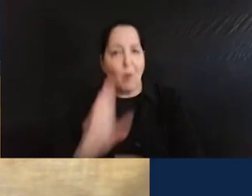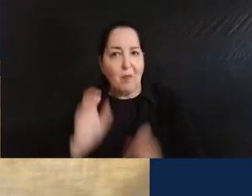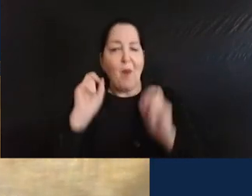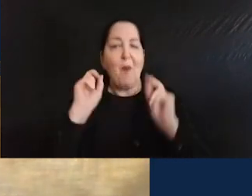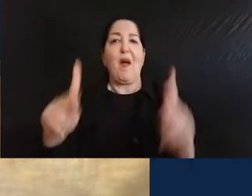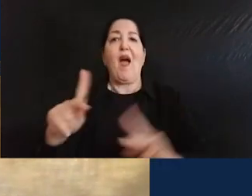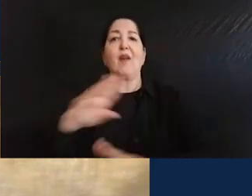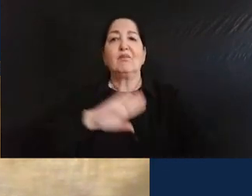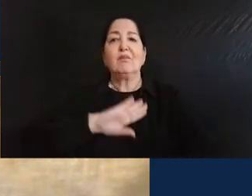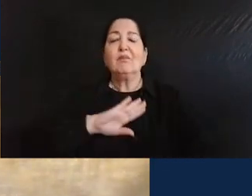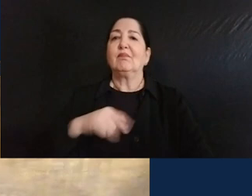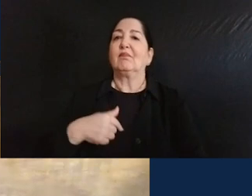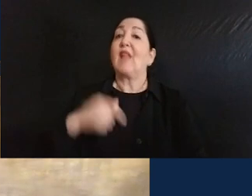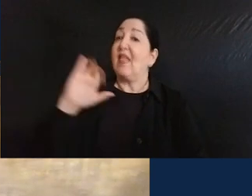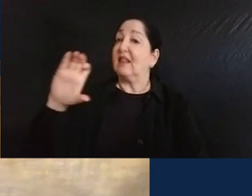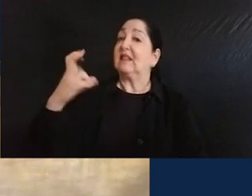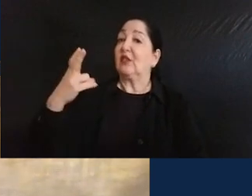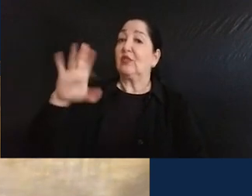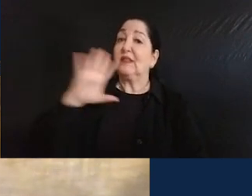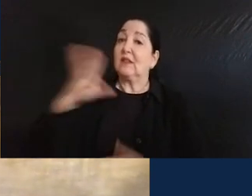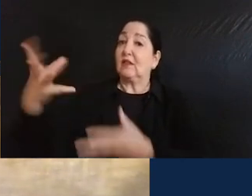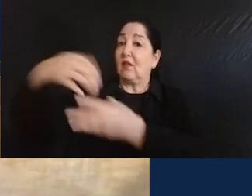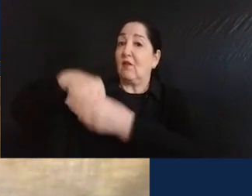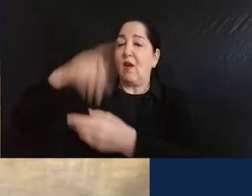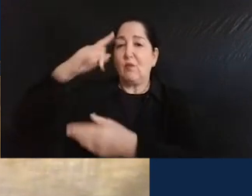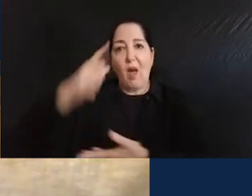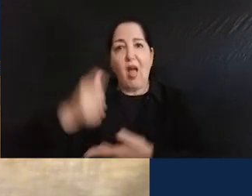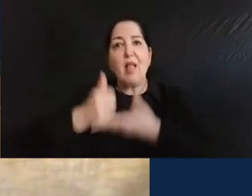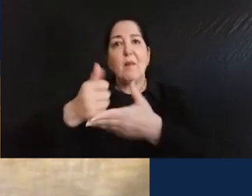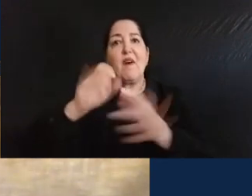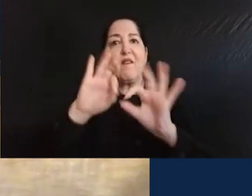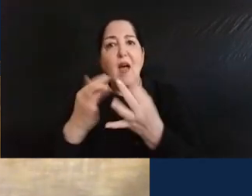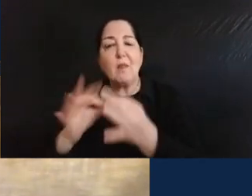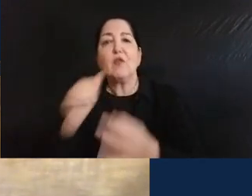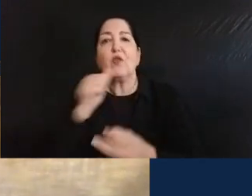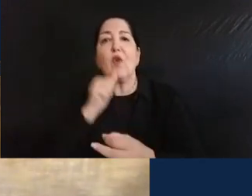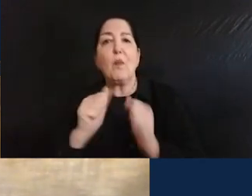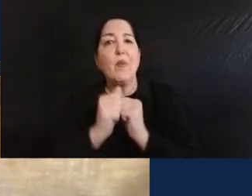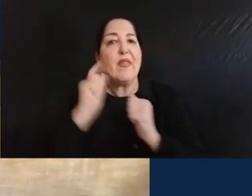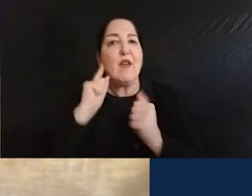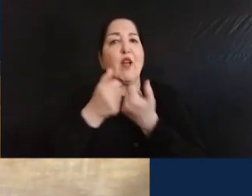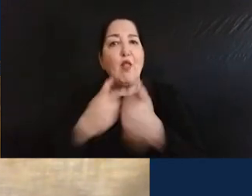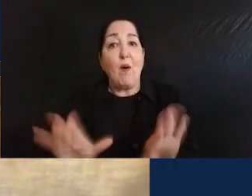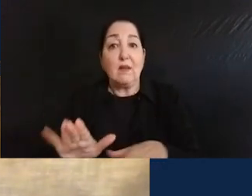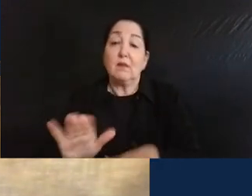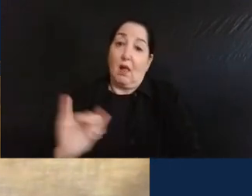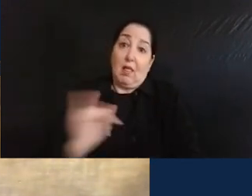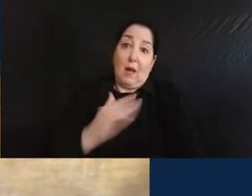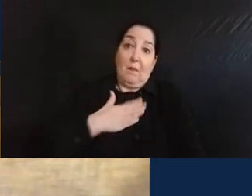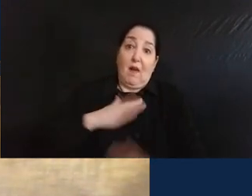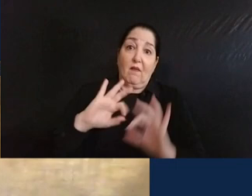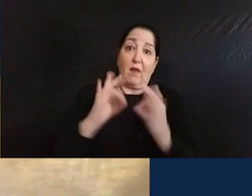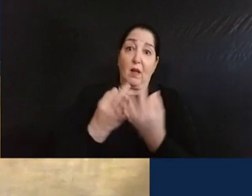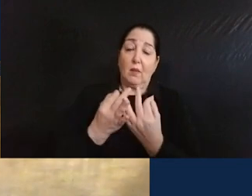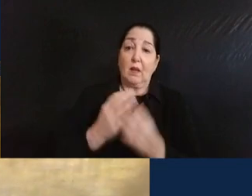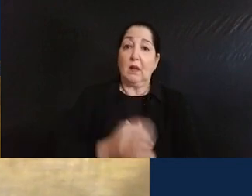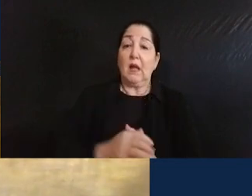that's where CHC comes in and comes in to help families coping with hearing loss like